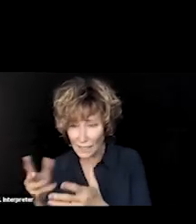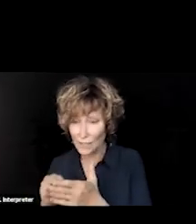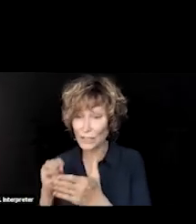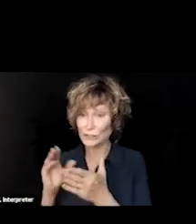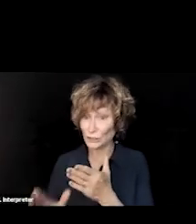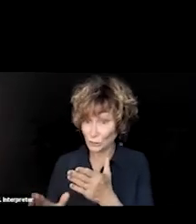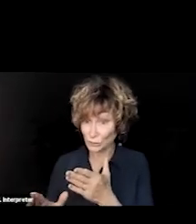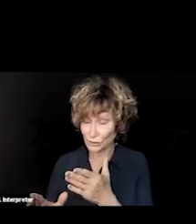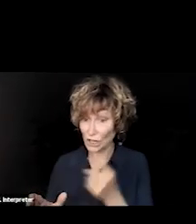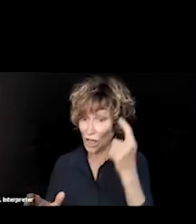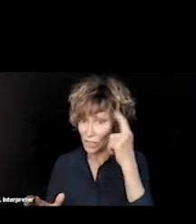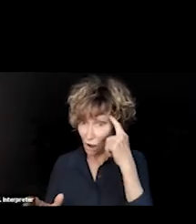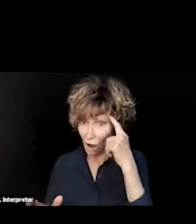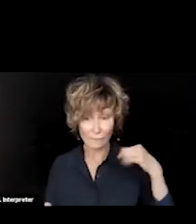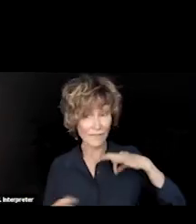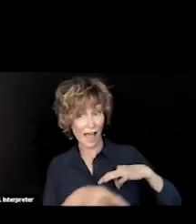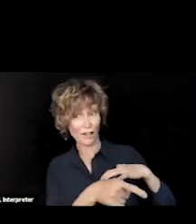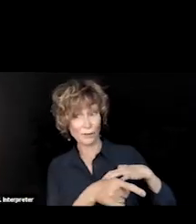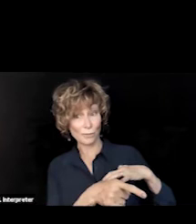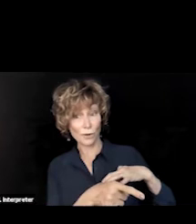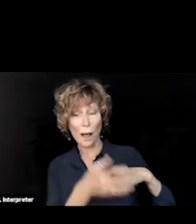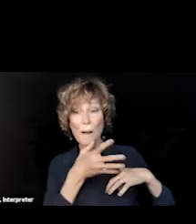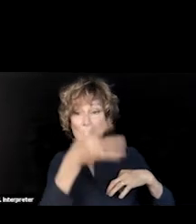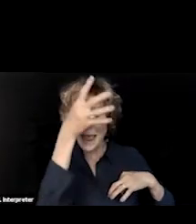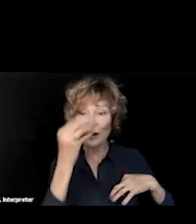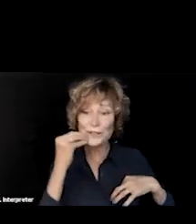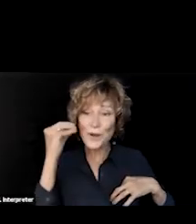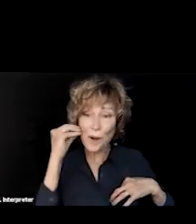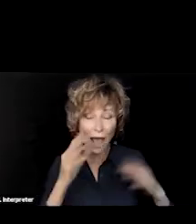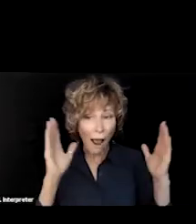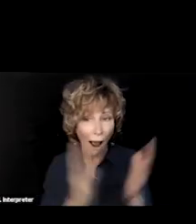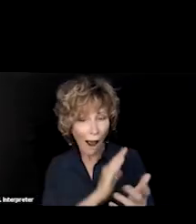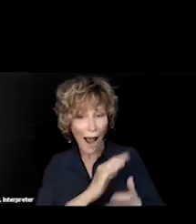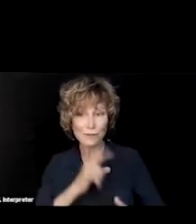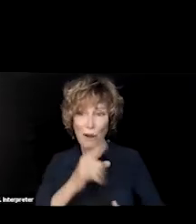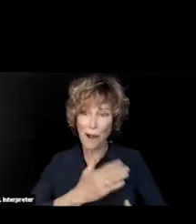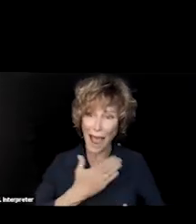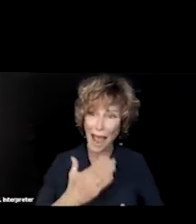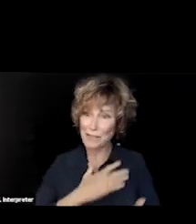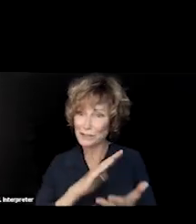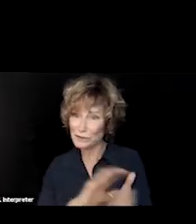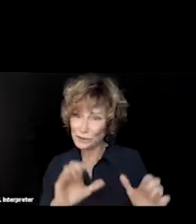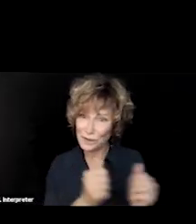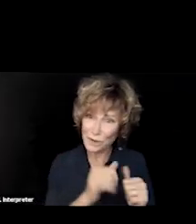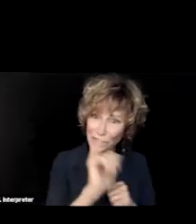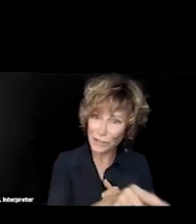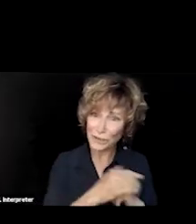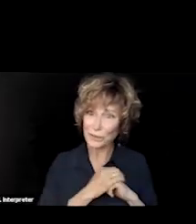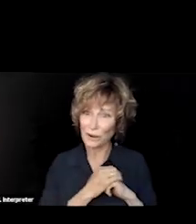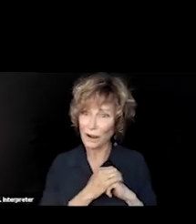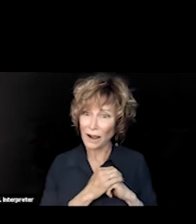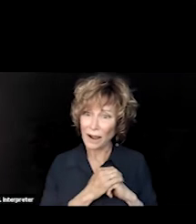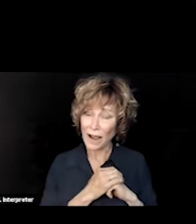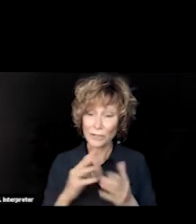students who thought they were valuable had parents at home that said, I'm so glad the school is doing this with you.